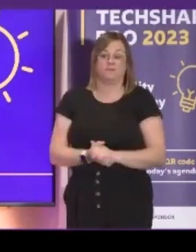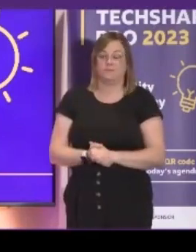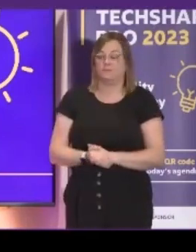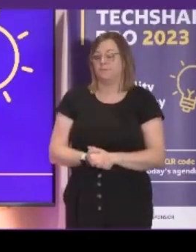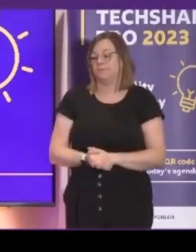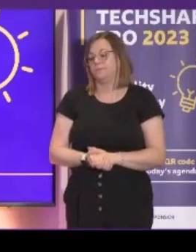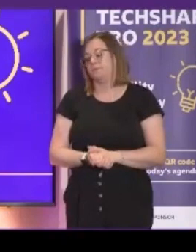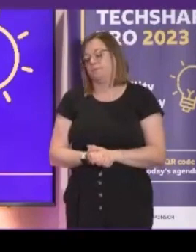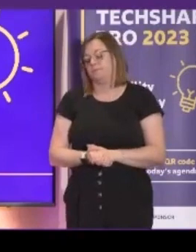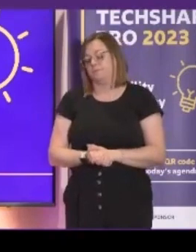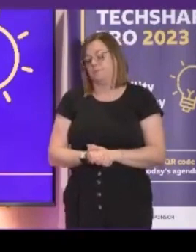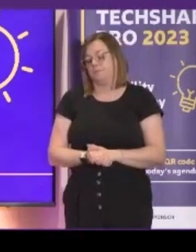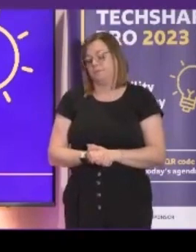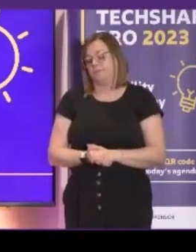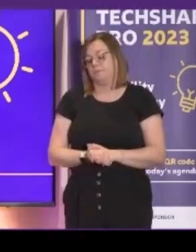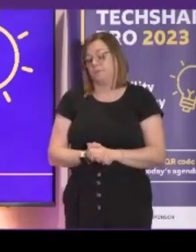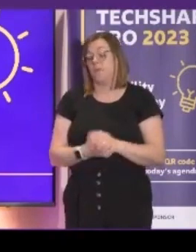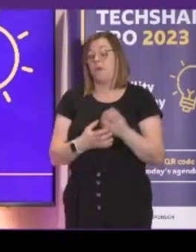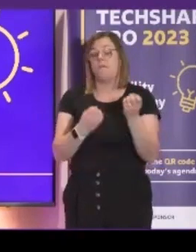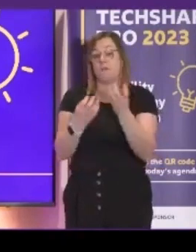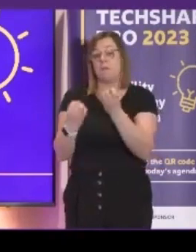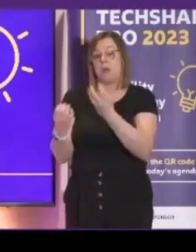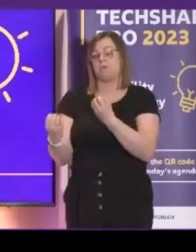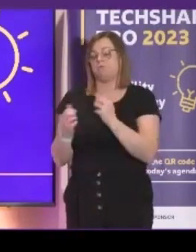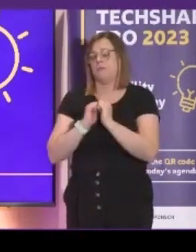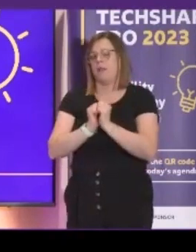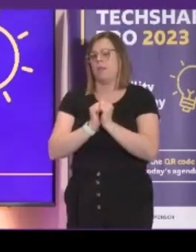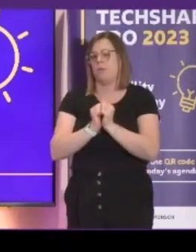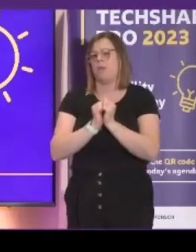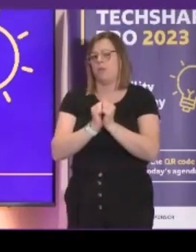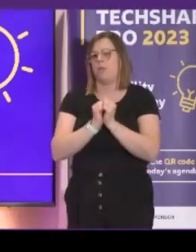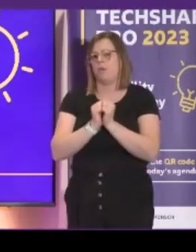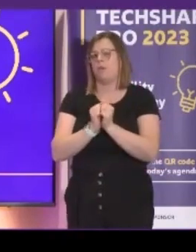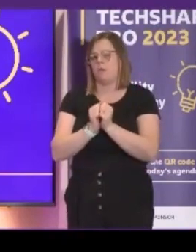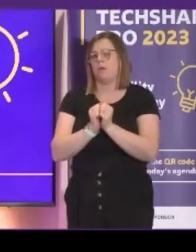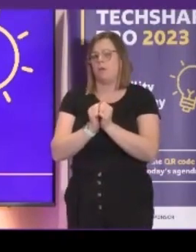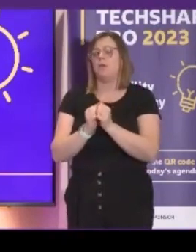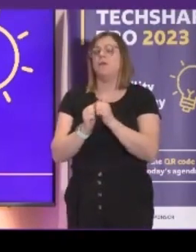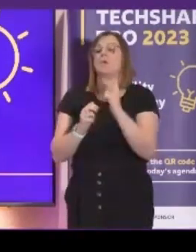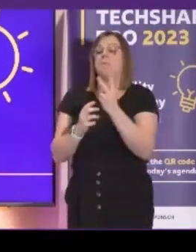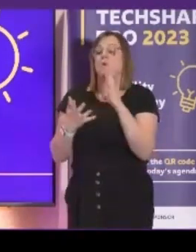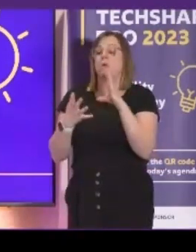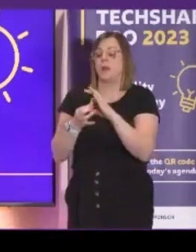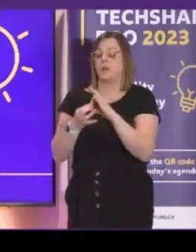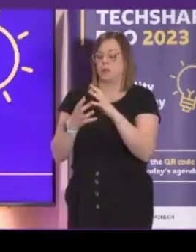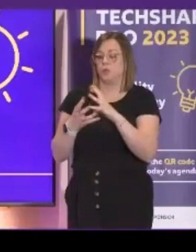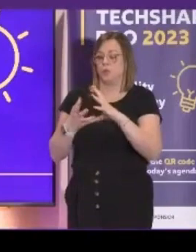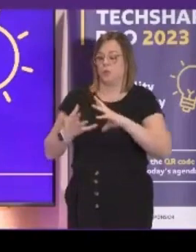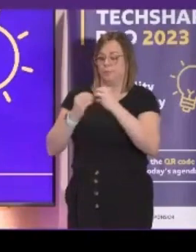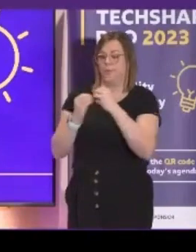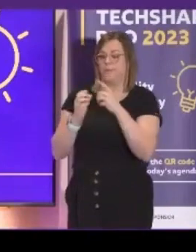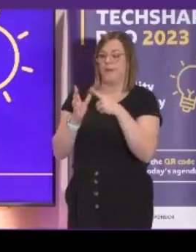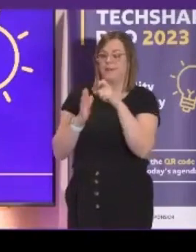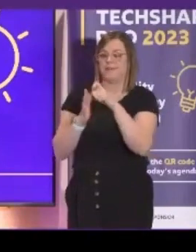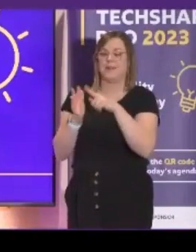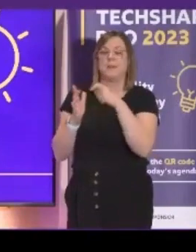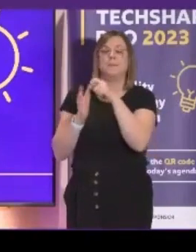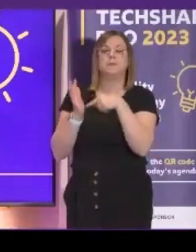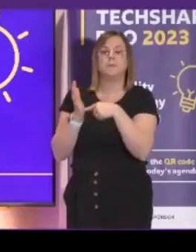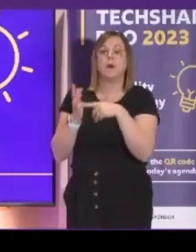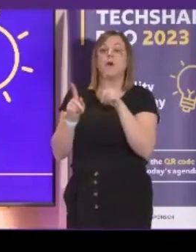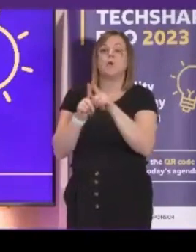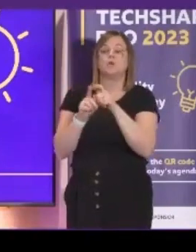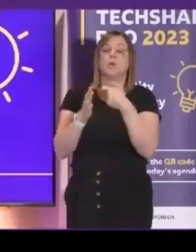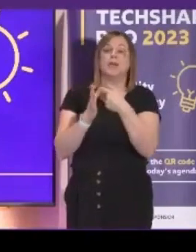The feedback as well has been really valuable. I think both in terms of the development of Adapt, but Kineo's best practice